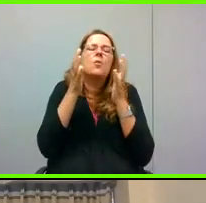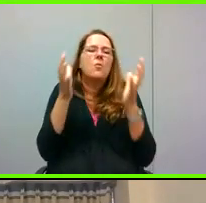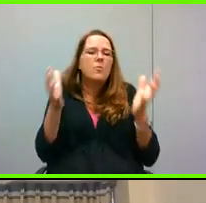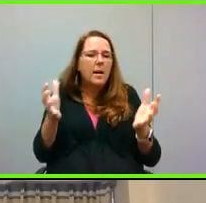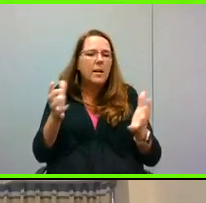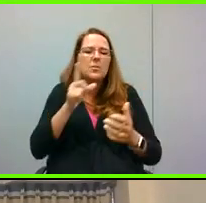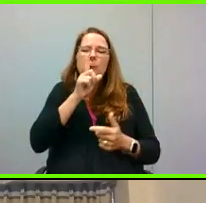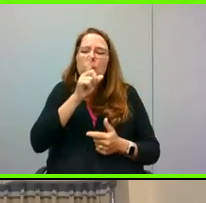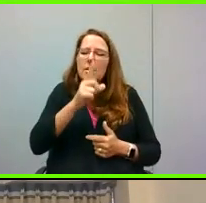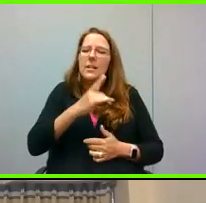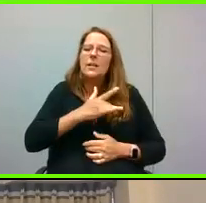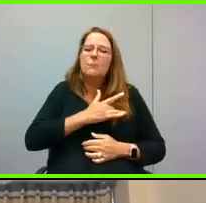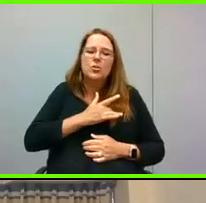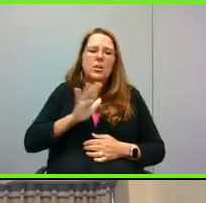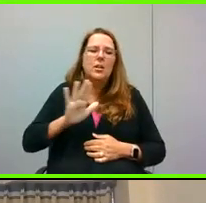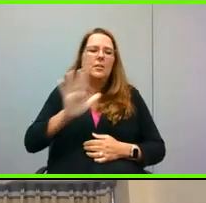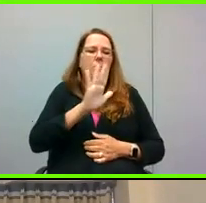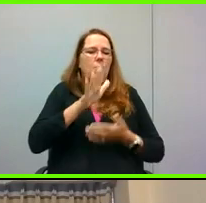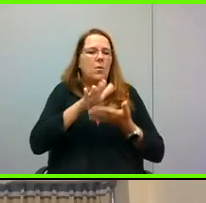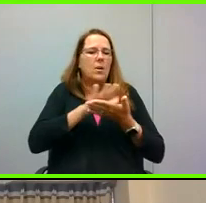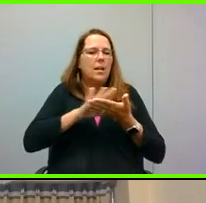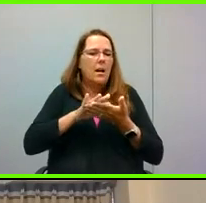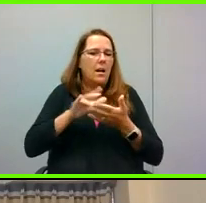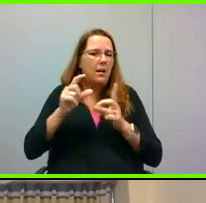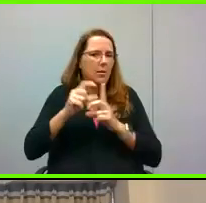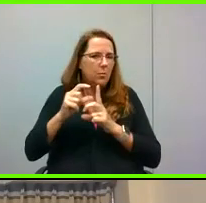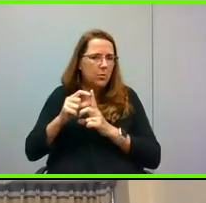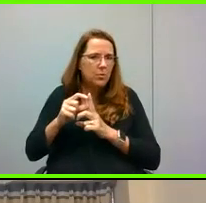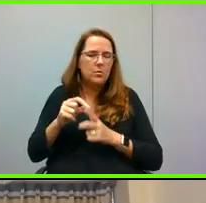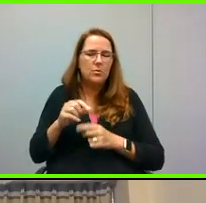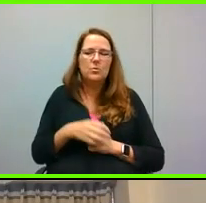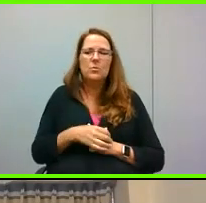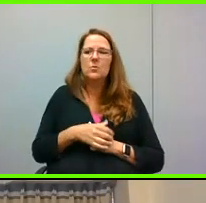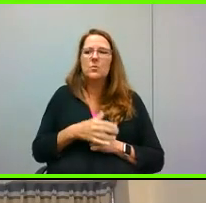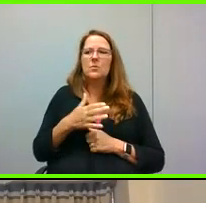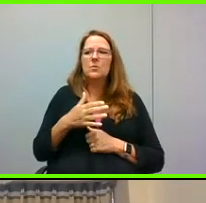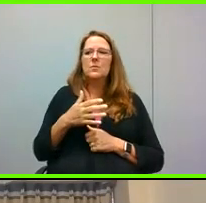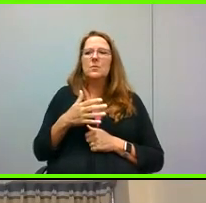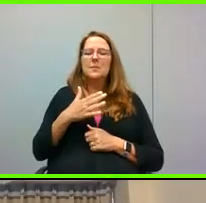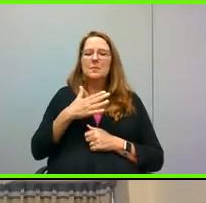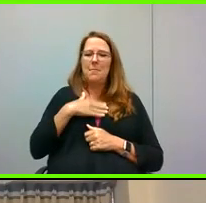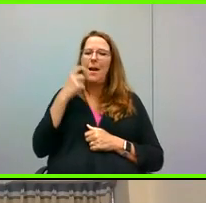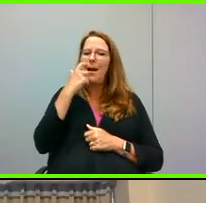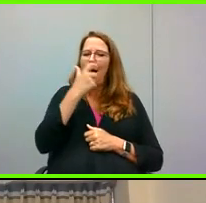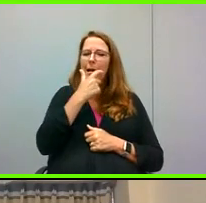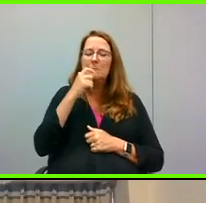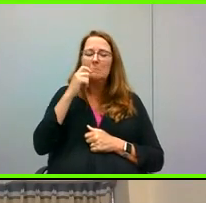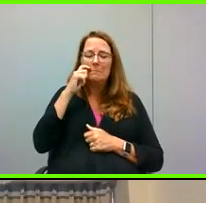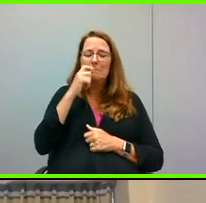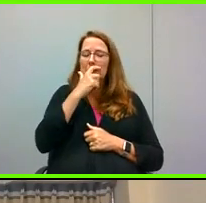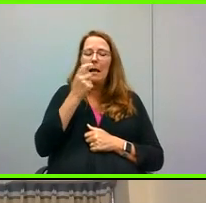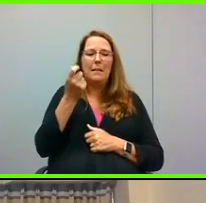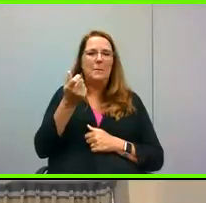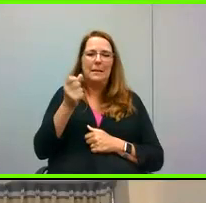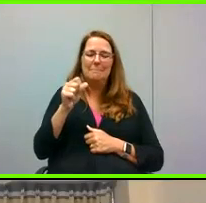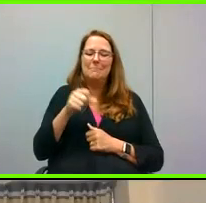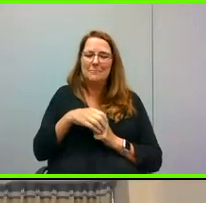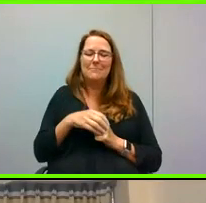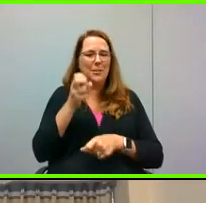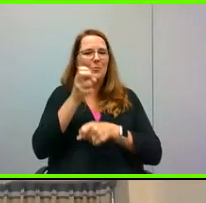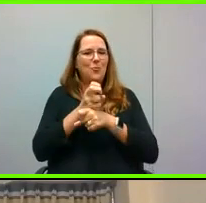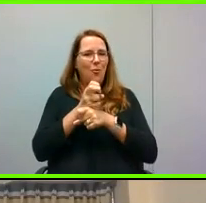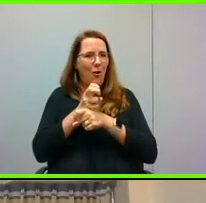words. I think my eyes did swell up just a little bit. It was hard to leave you